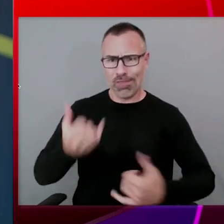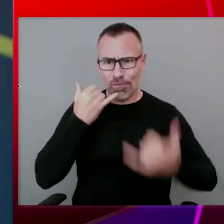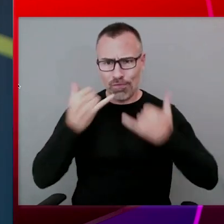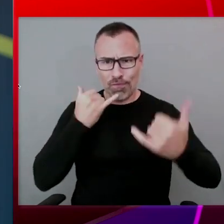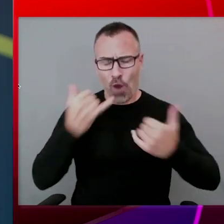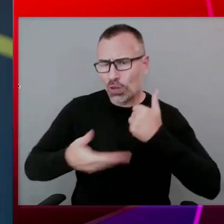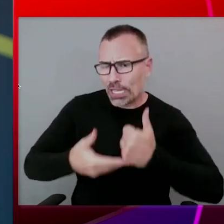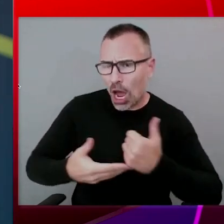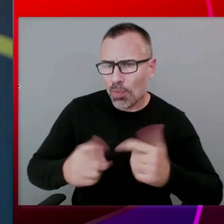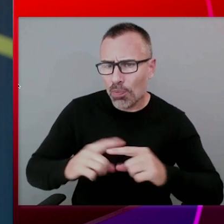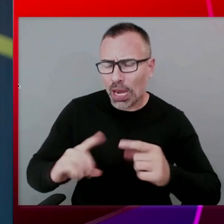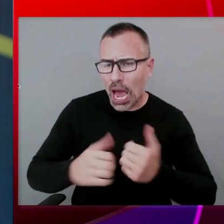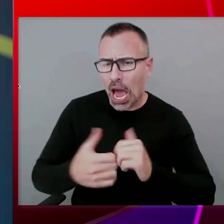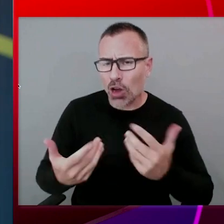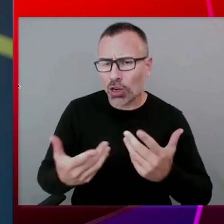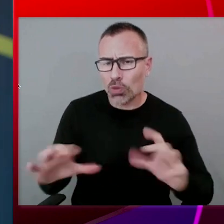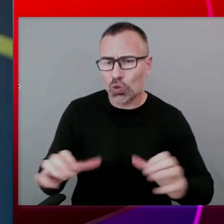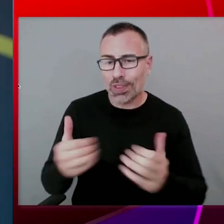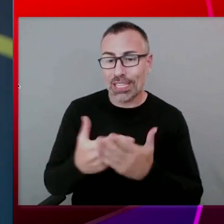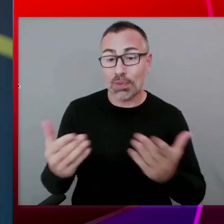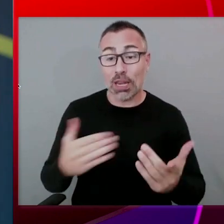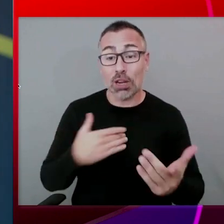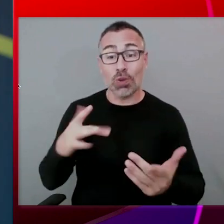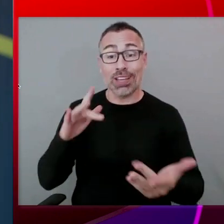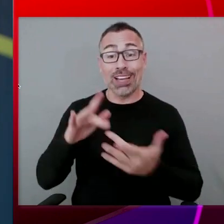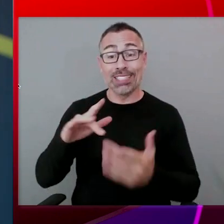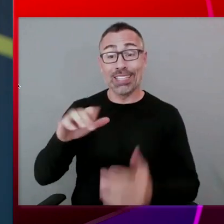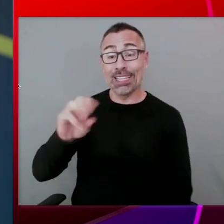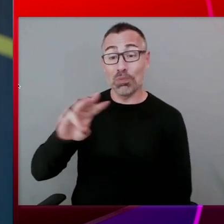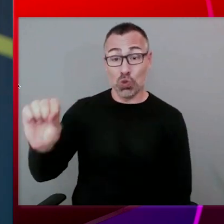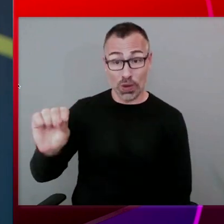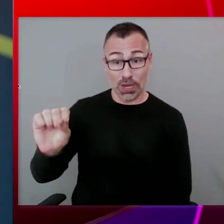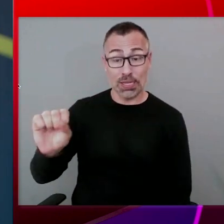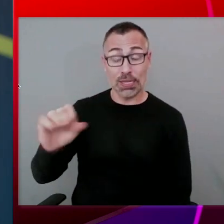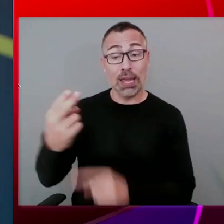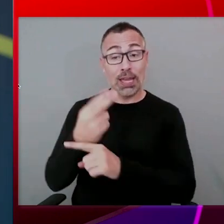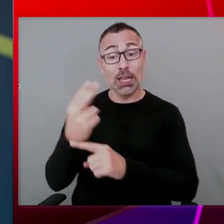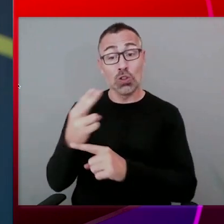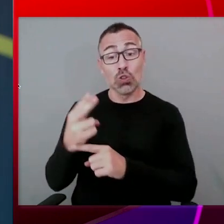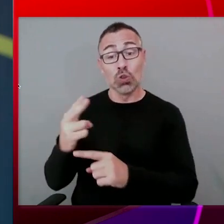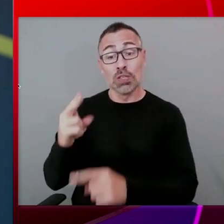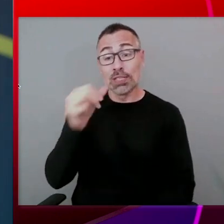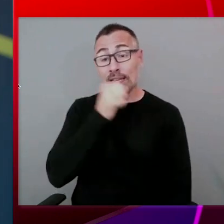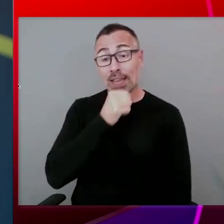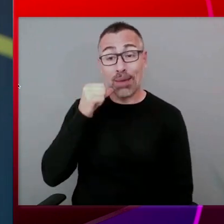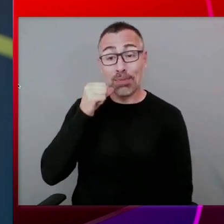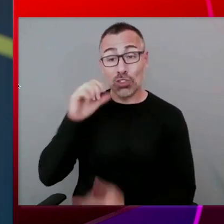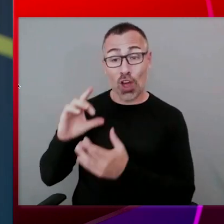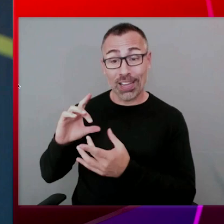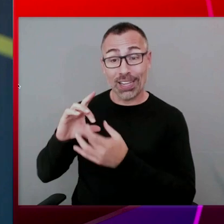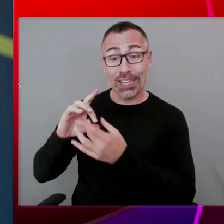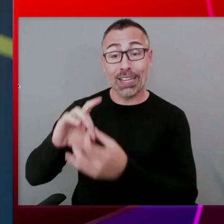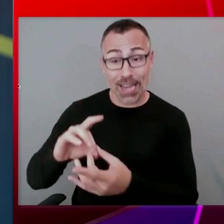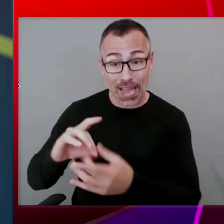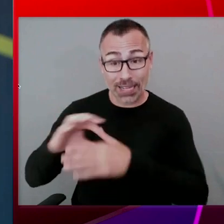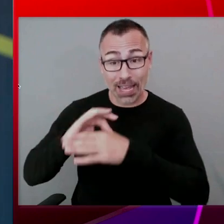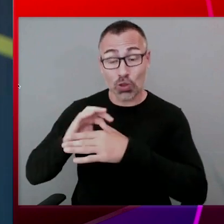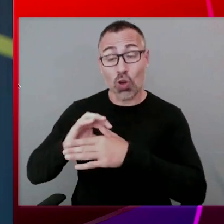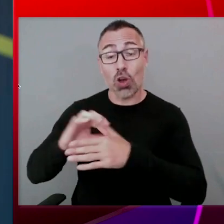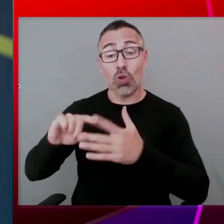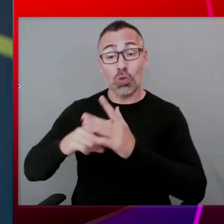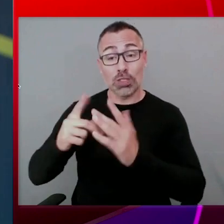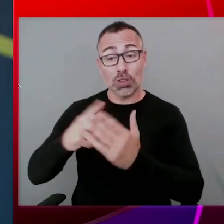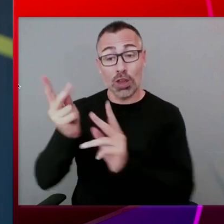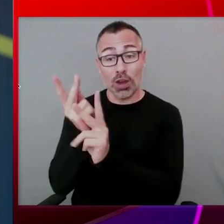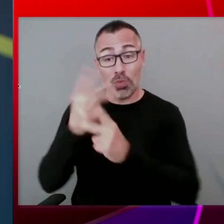things better? Reached out to our friends at AWS, and using Amazon Connect at the core, we spun up a product, bolting on like a ton